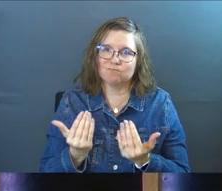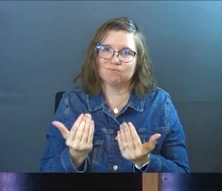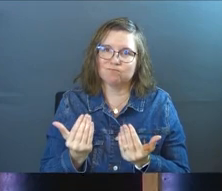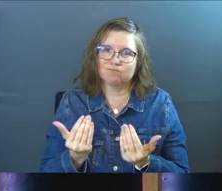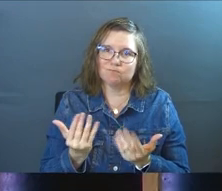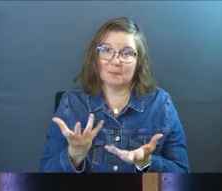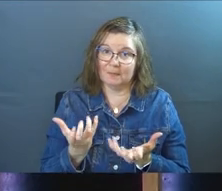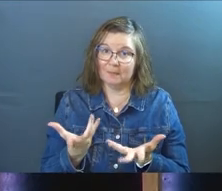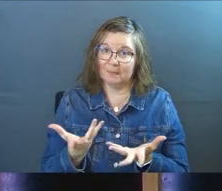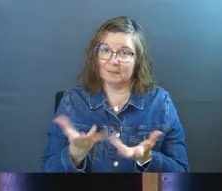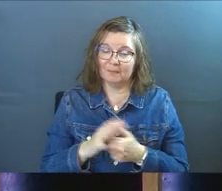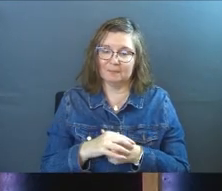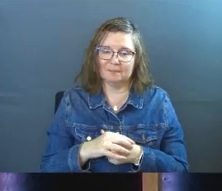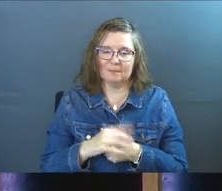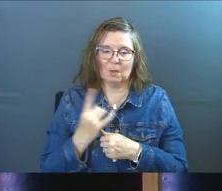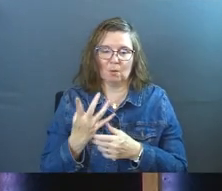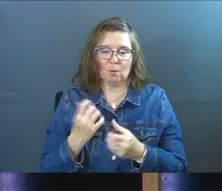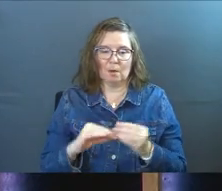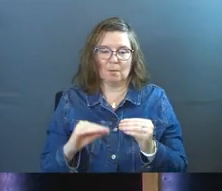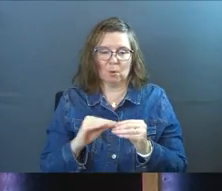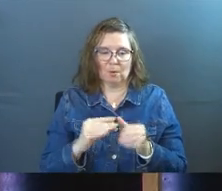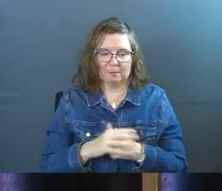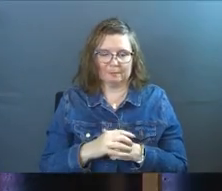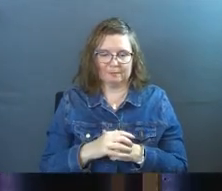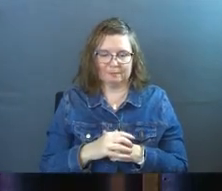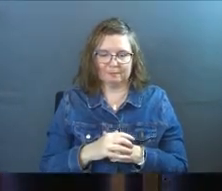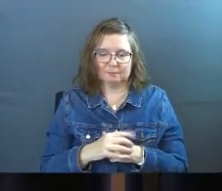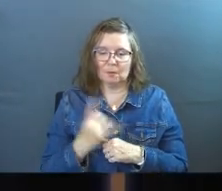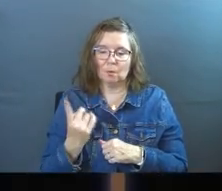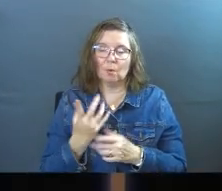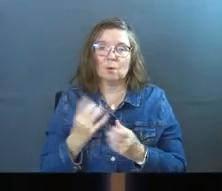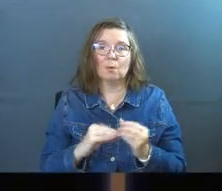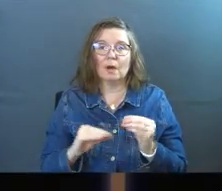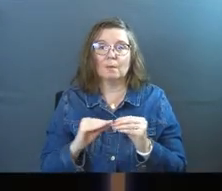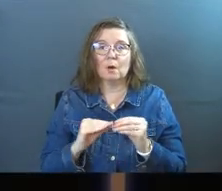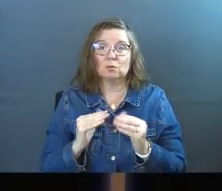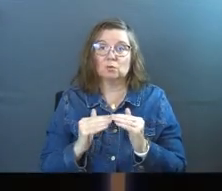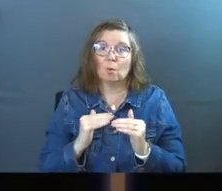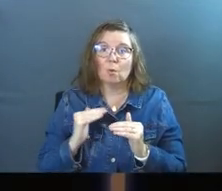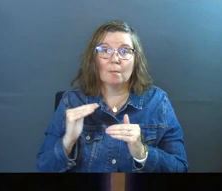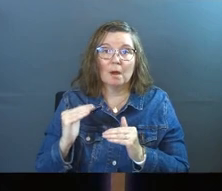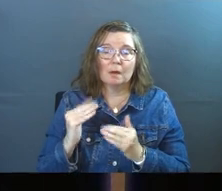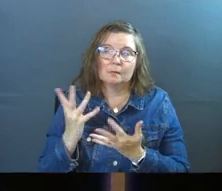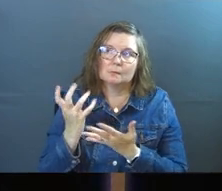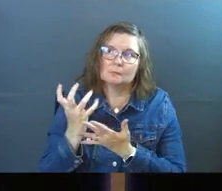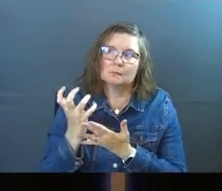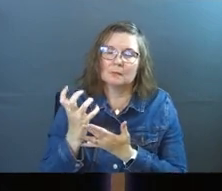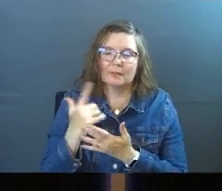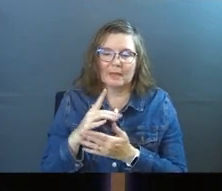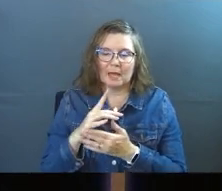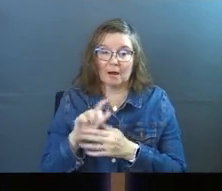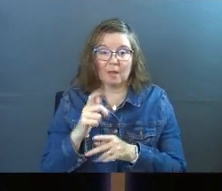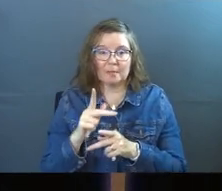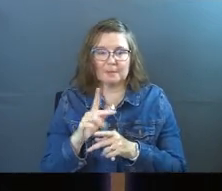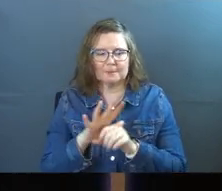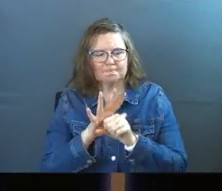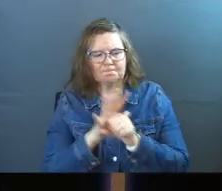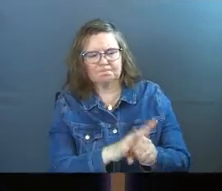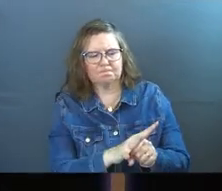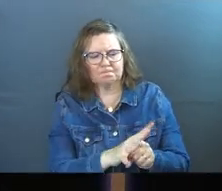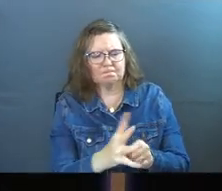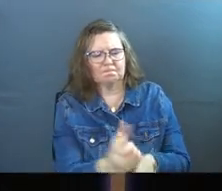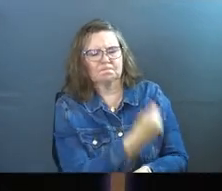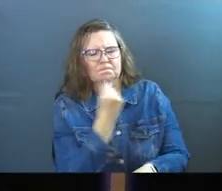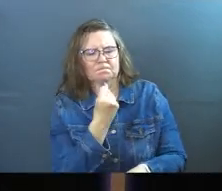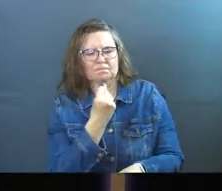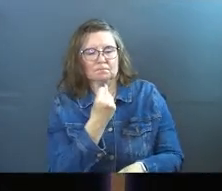more. We always want more. And we always want more so much that we will oppress other people, even